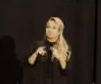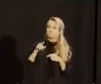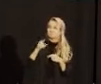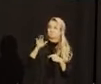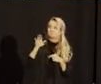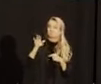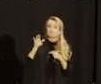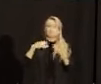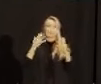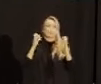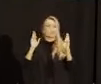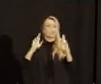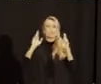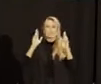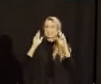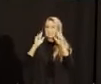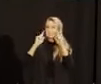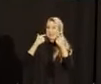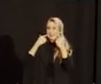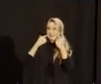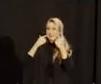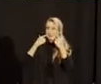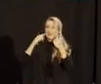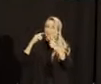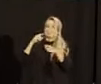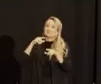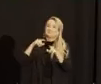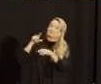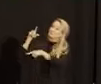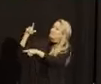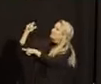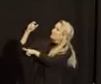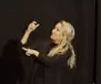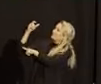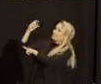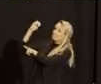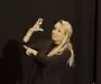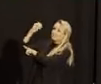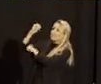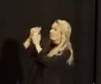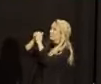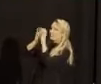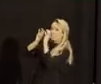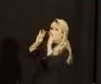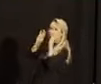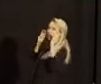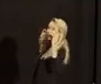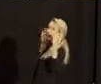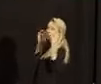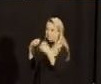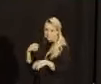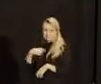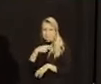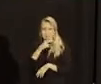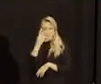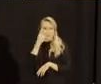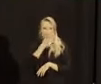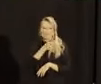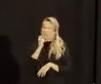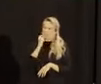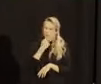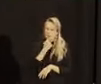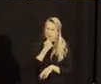everyone smiled. And she turned this way and did these selfies going around. I just thought that was so cool. And then the Converse, so she did 2